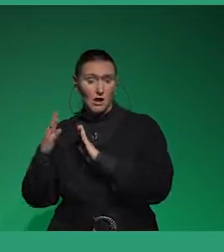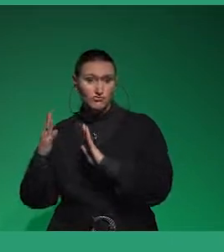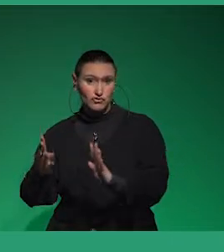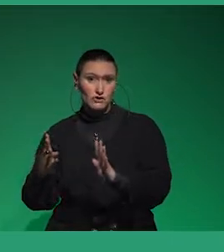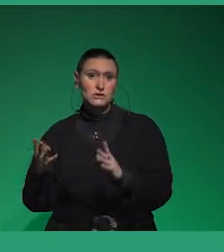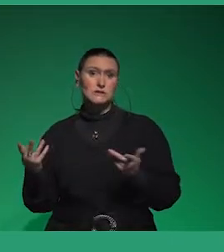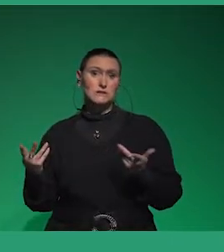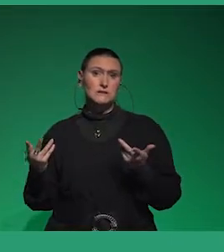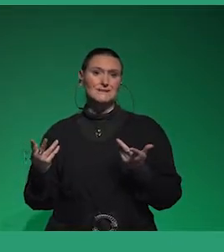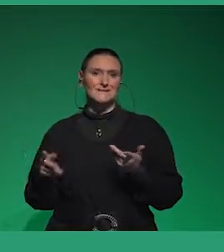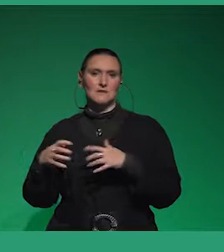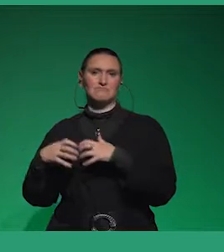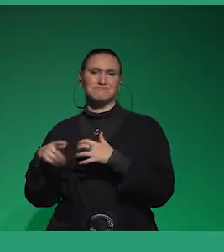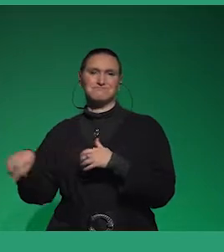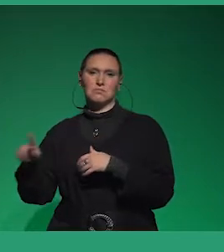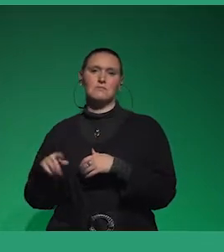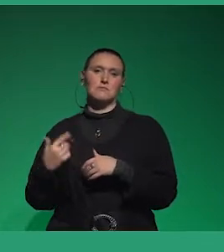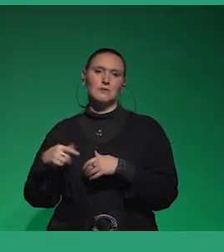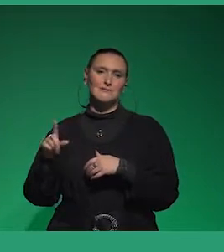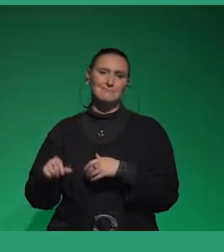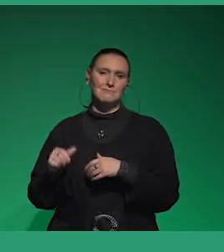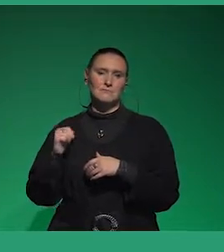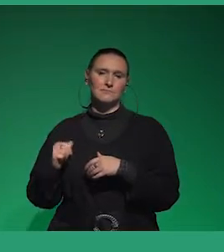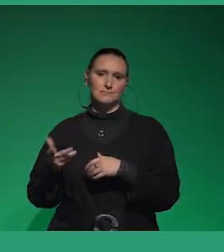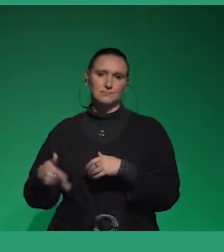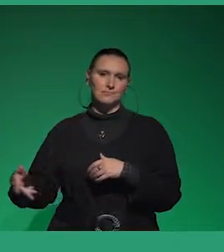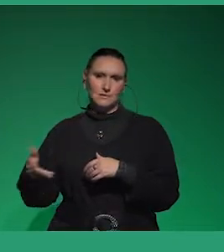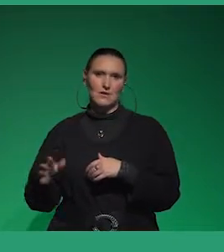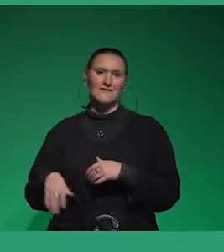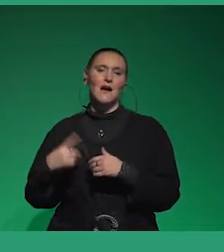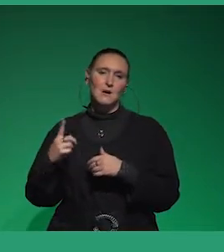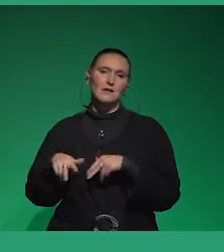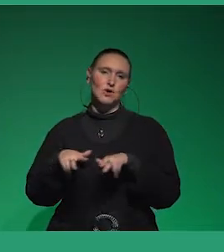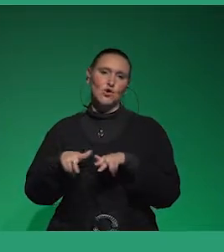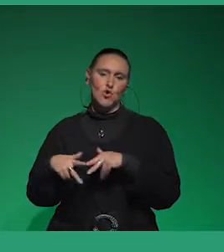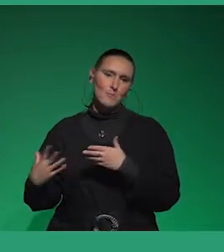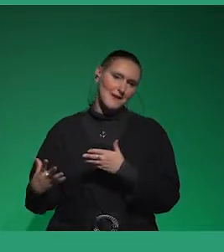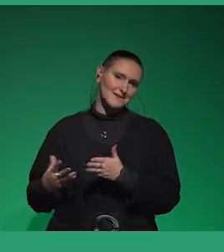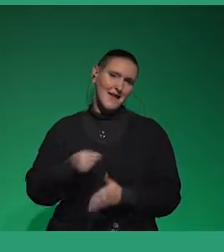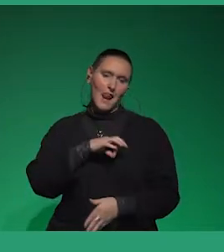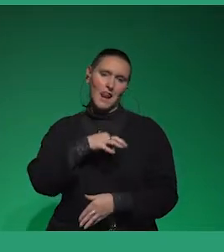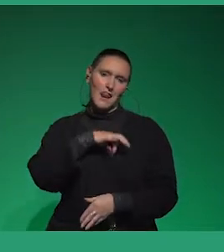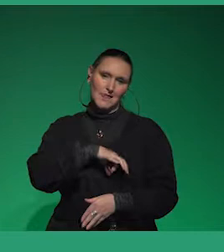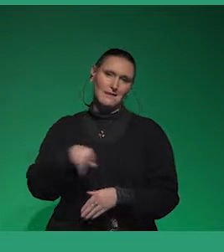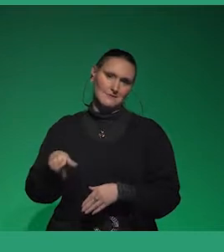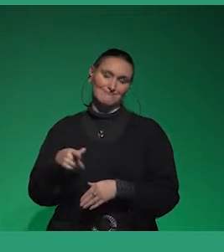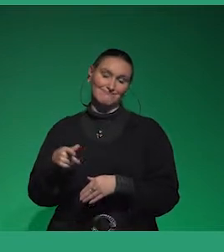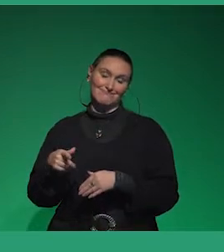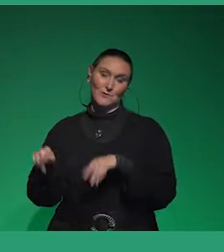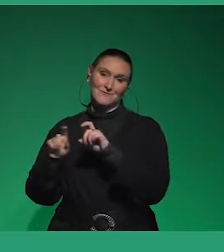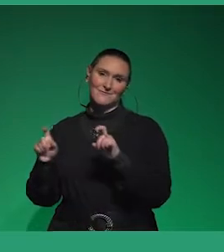driven or operated by smallholders and large-scale commercial plantations in the province of Jambi, about